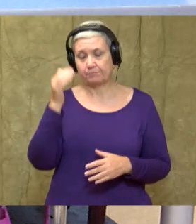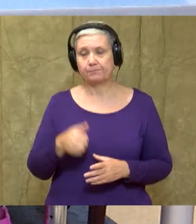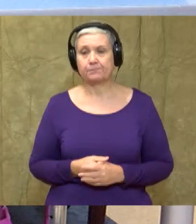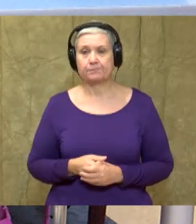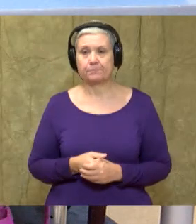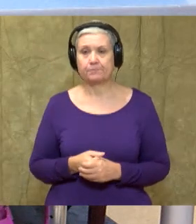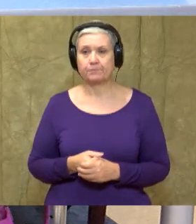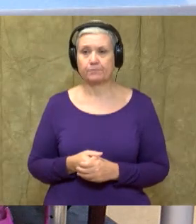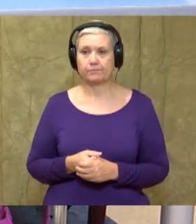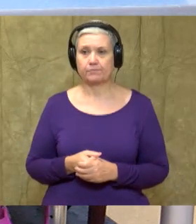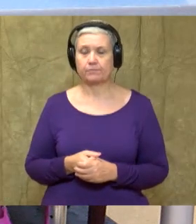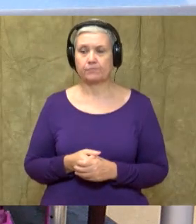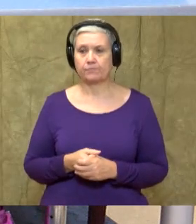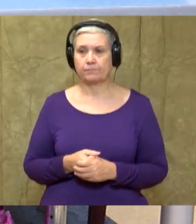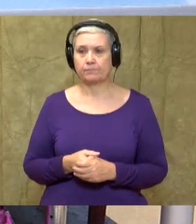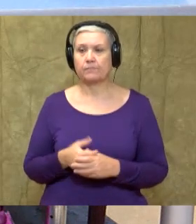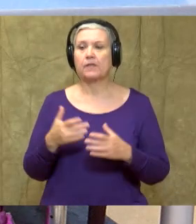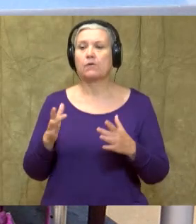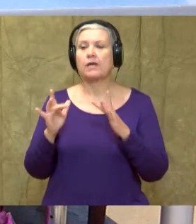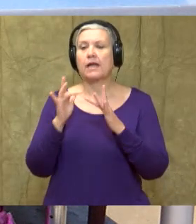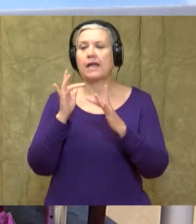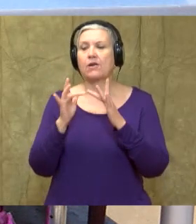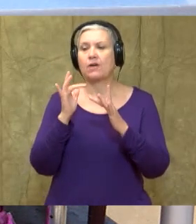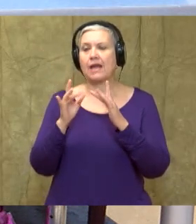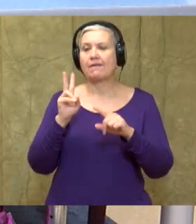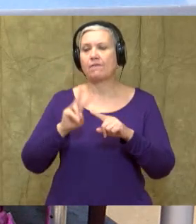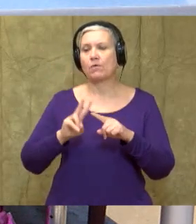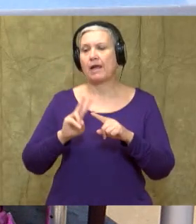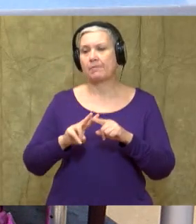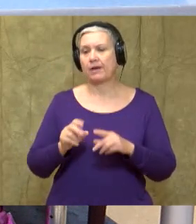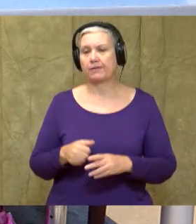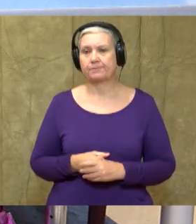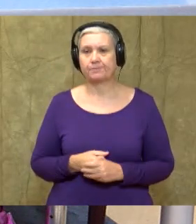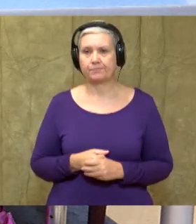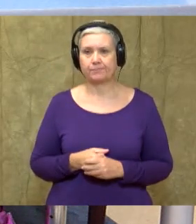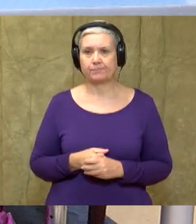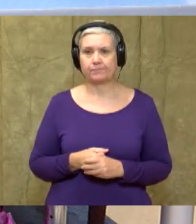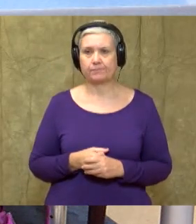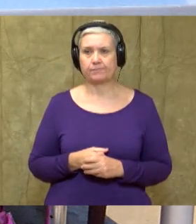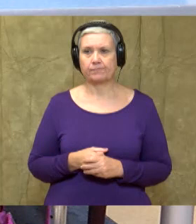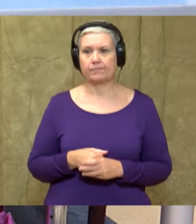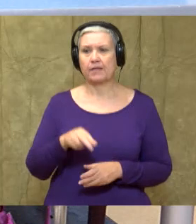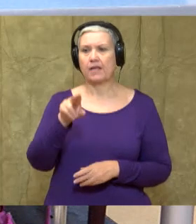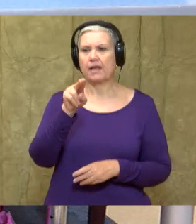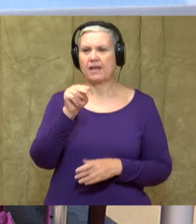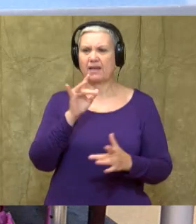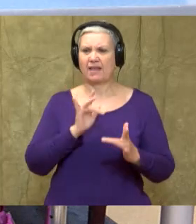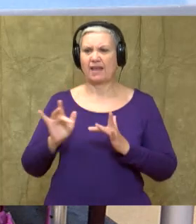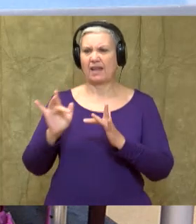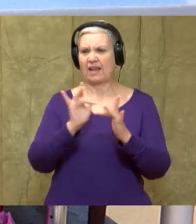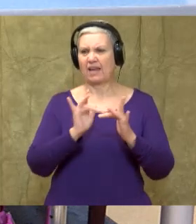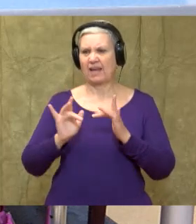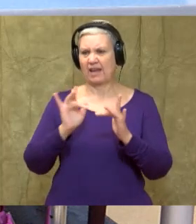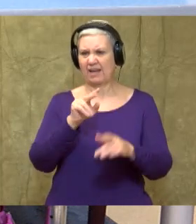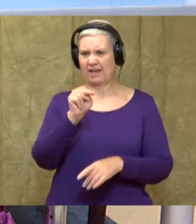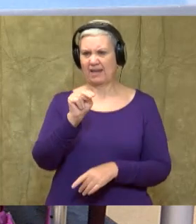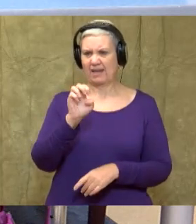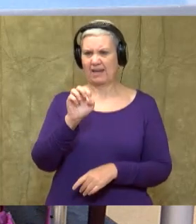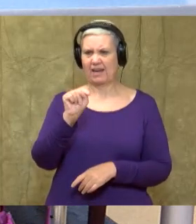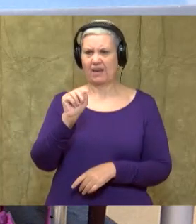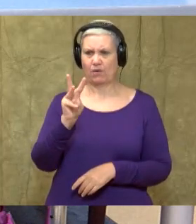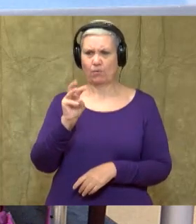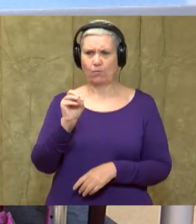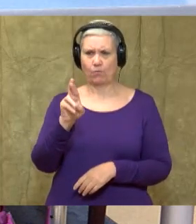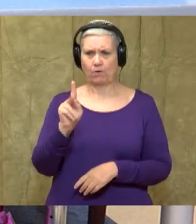Now, we're going to go over some internet vocabulary. So we're going to start off with network. What is network?